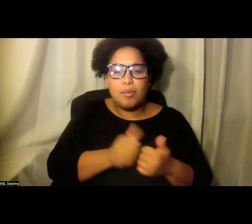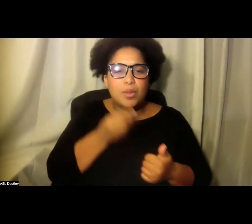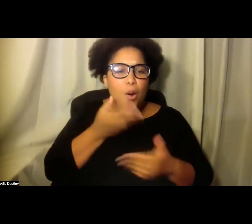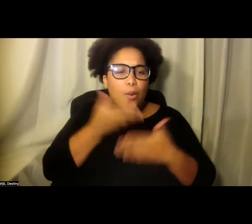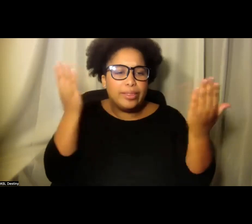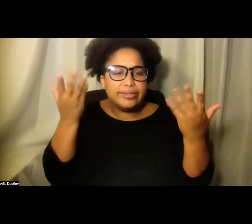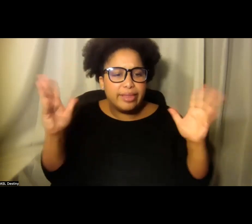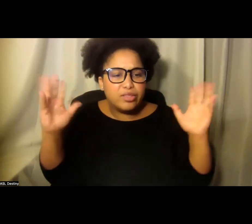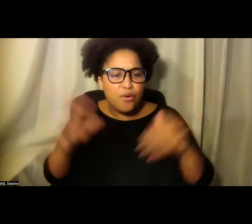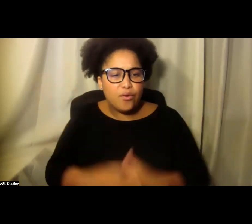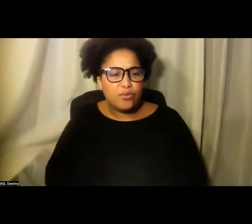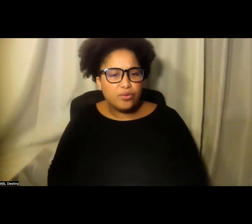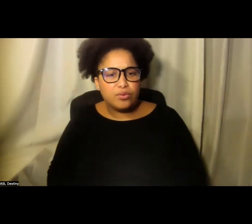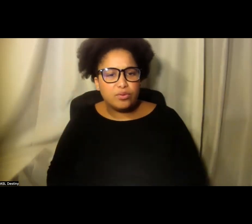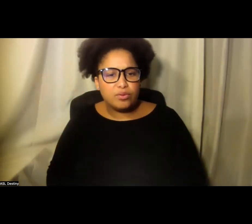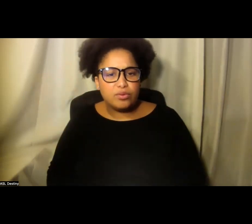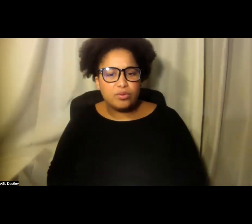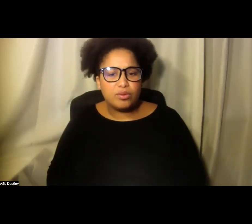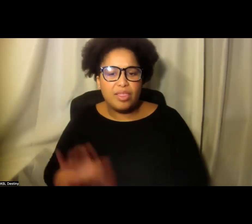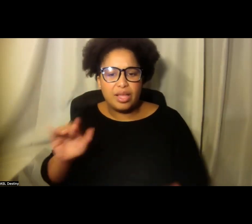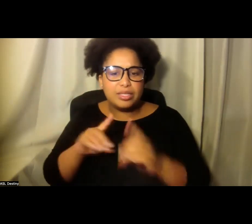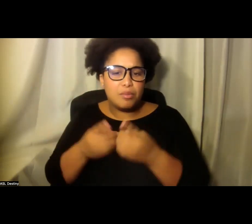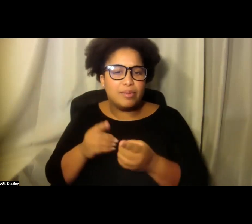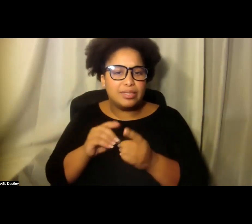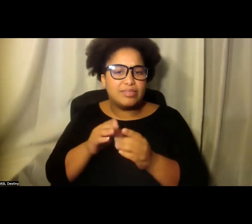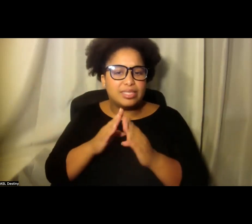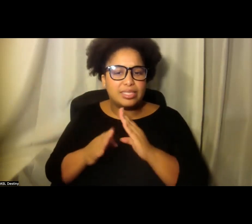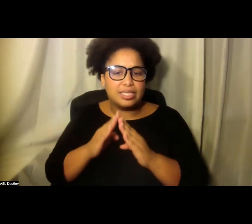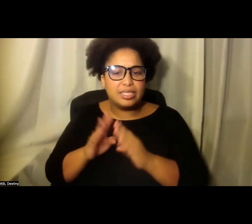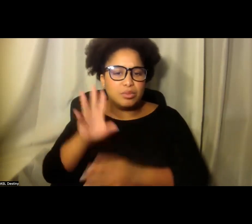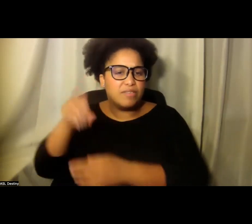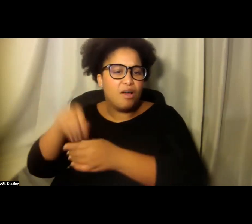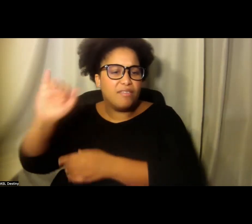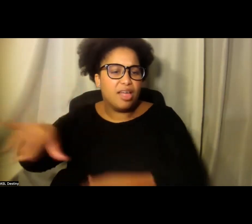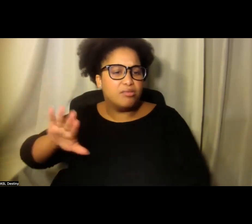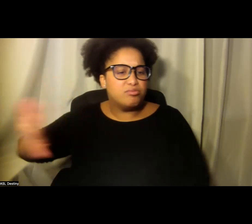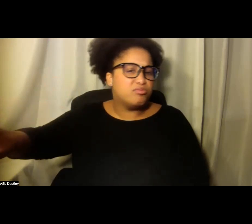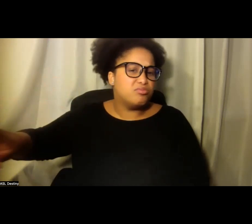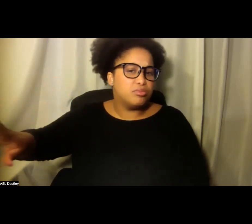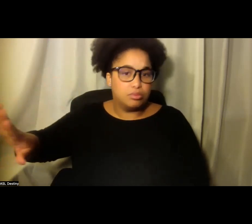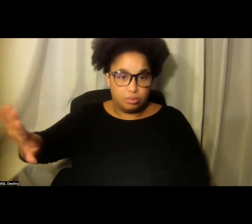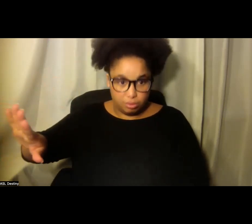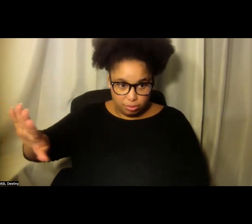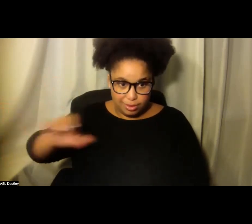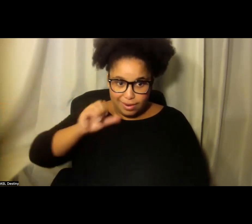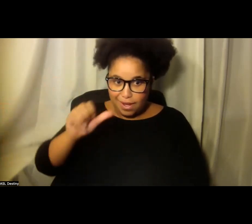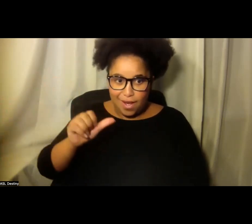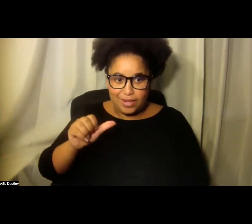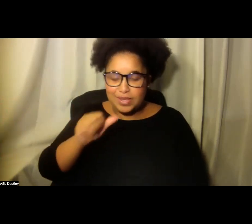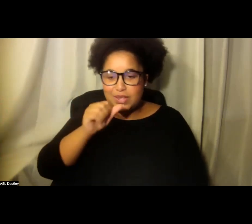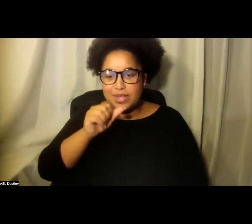homeless issue, and that department of the city was involved with the food bank, not the